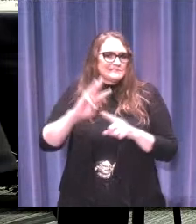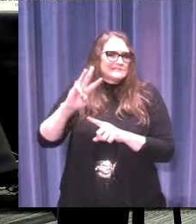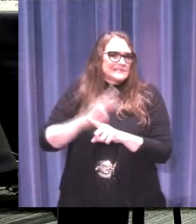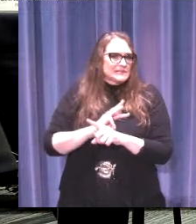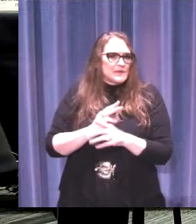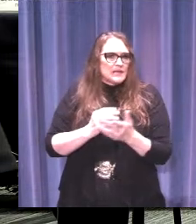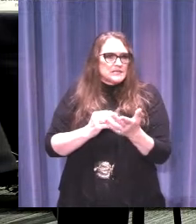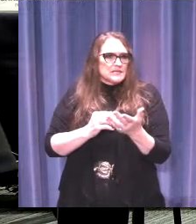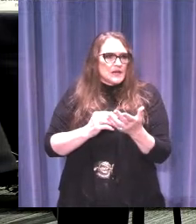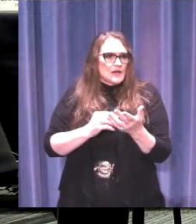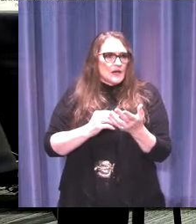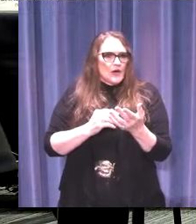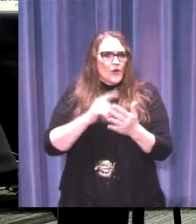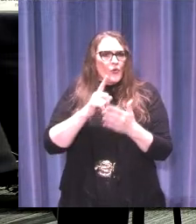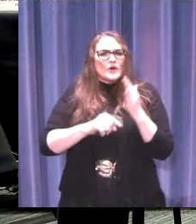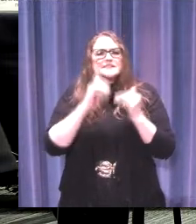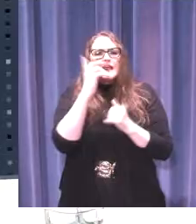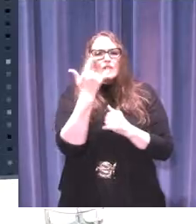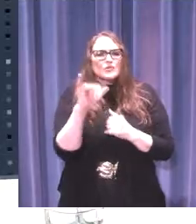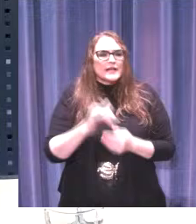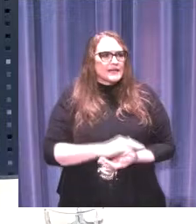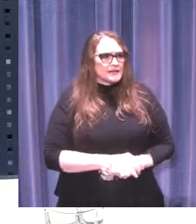months? What does that look like?